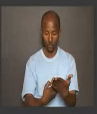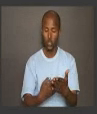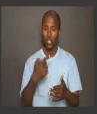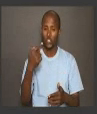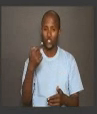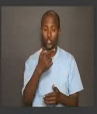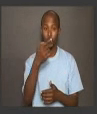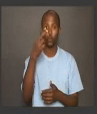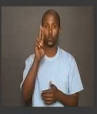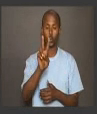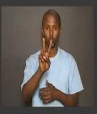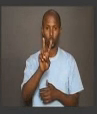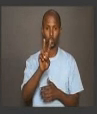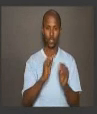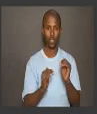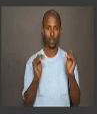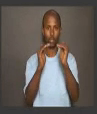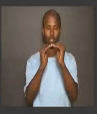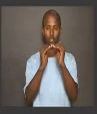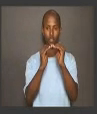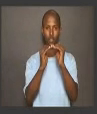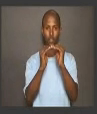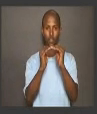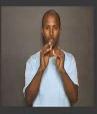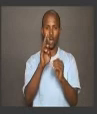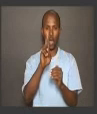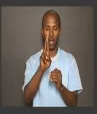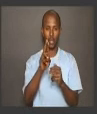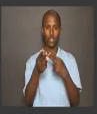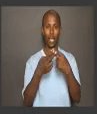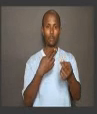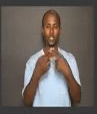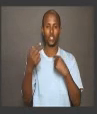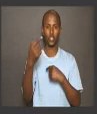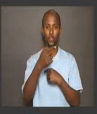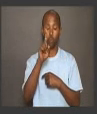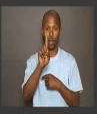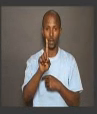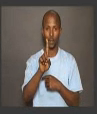G2 equals R times G1,